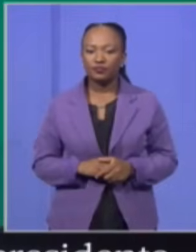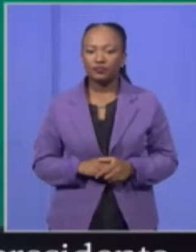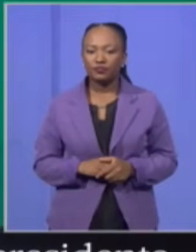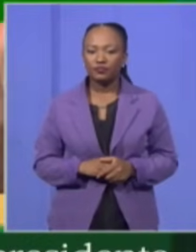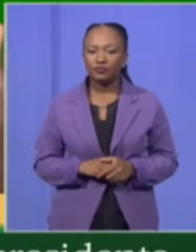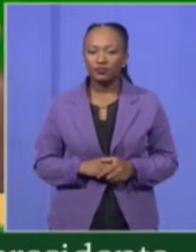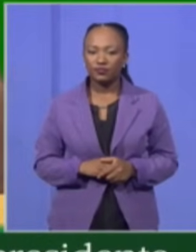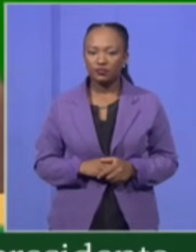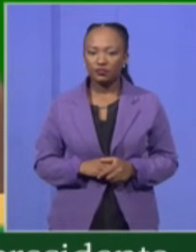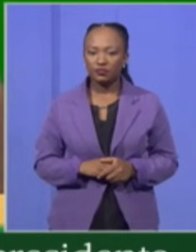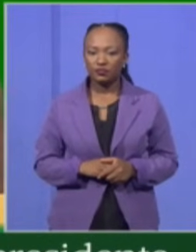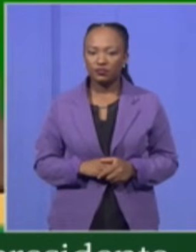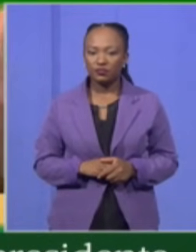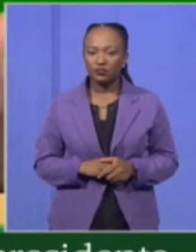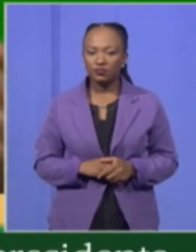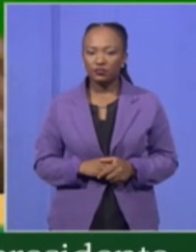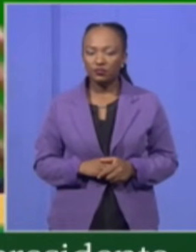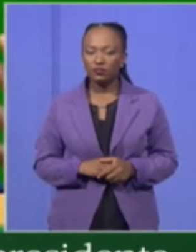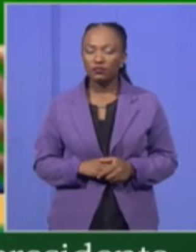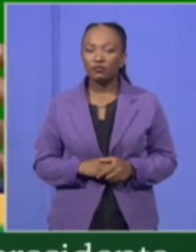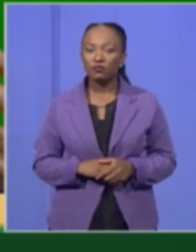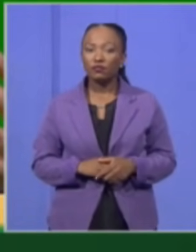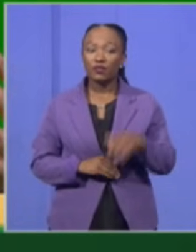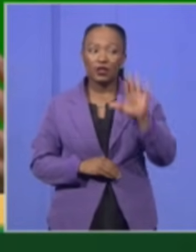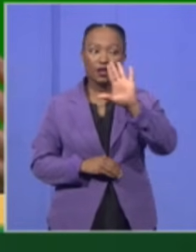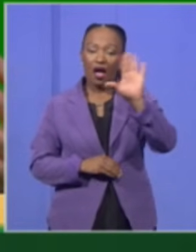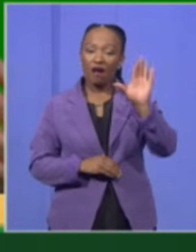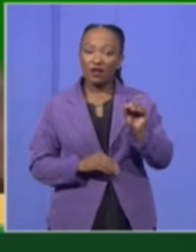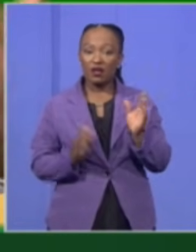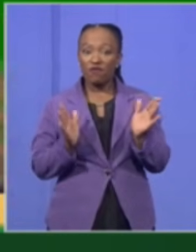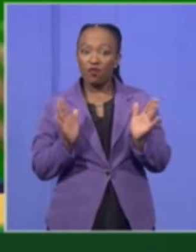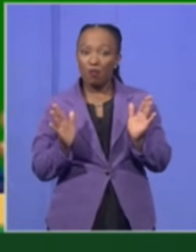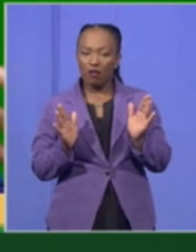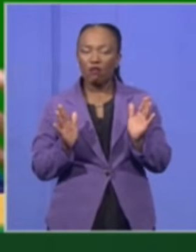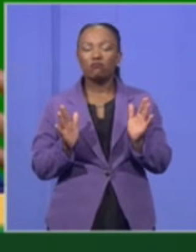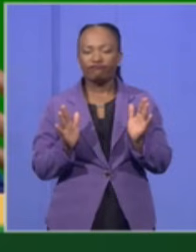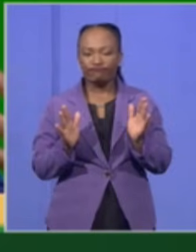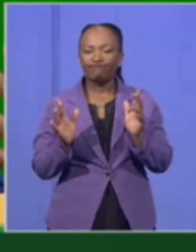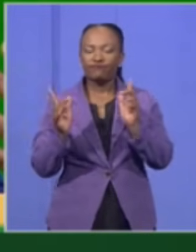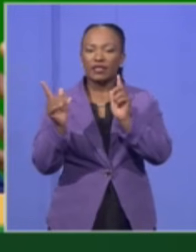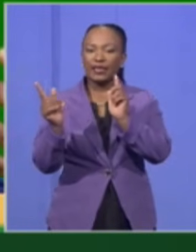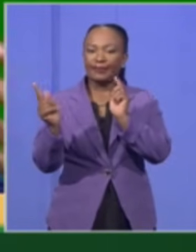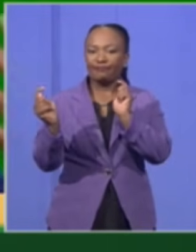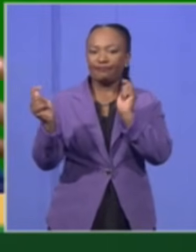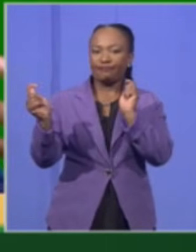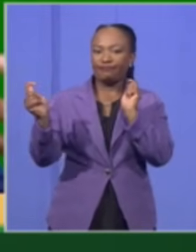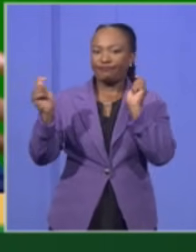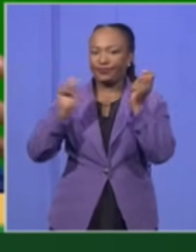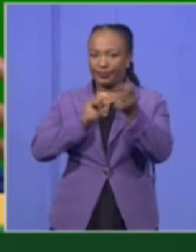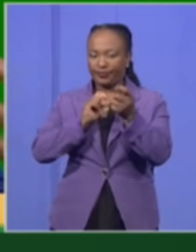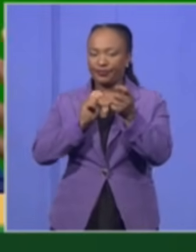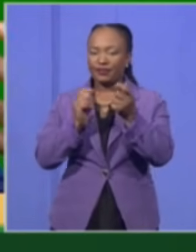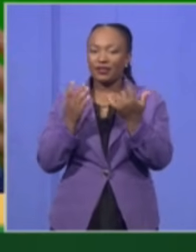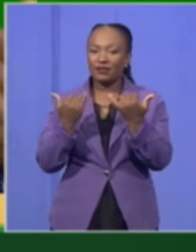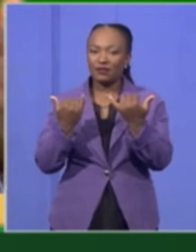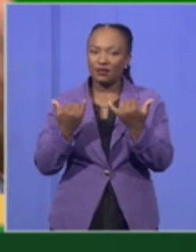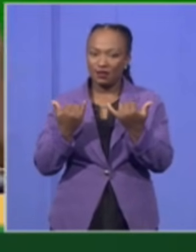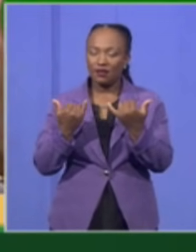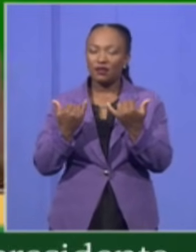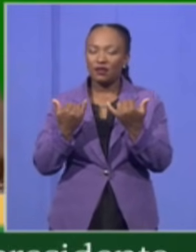There's a revolution taking place in African football. There's a revolution taking place in African football, and we